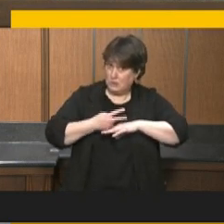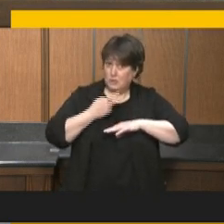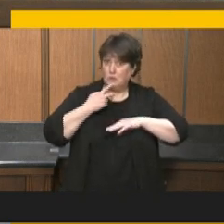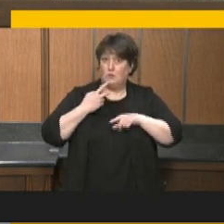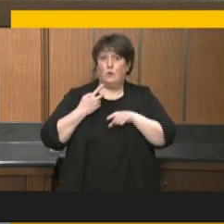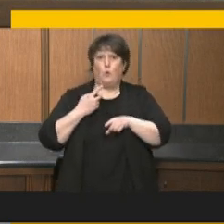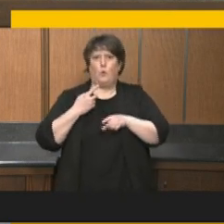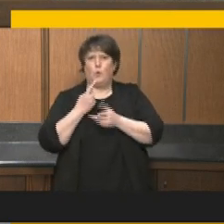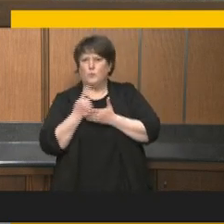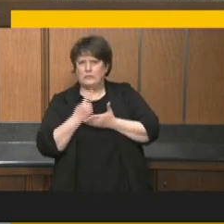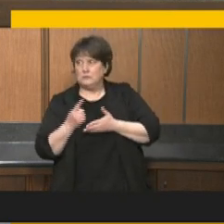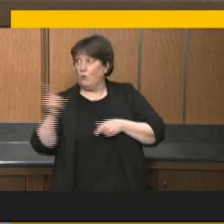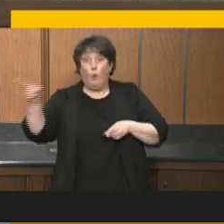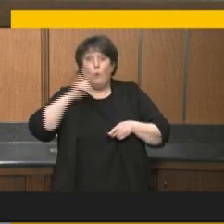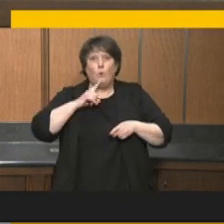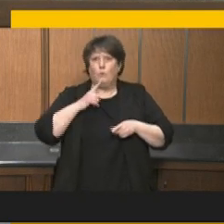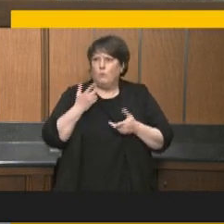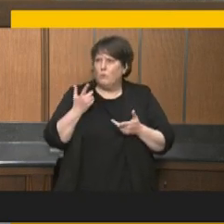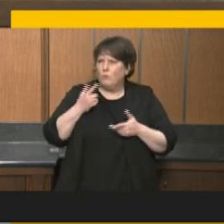days, a number of hours or days.